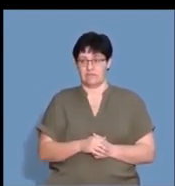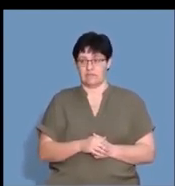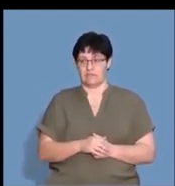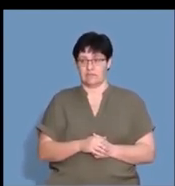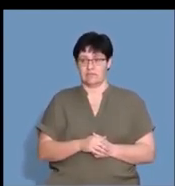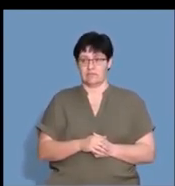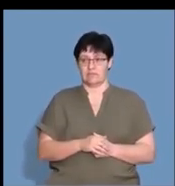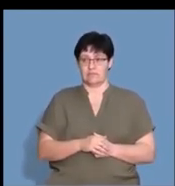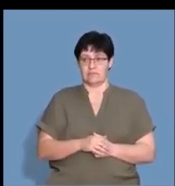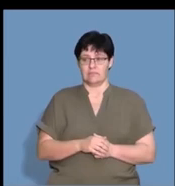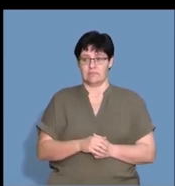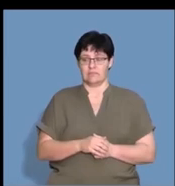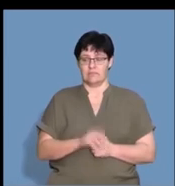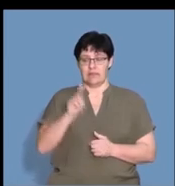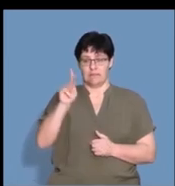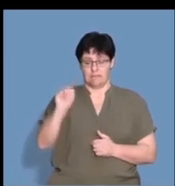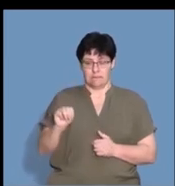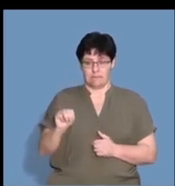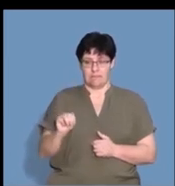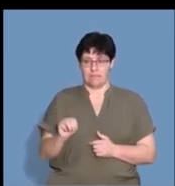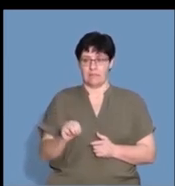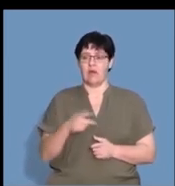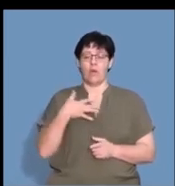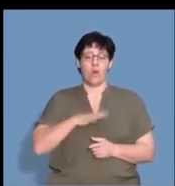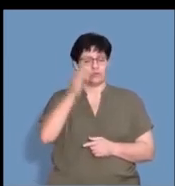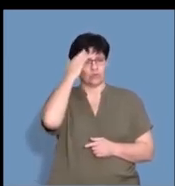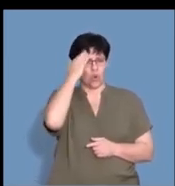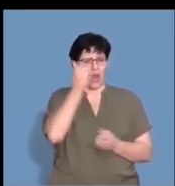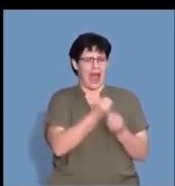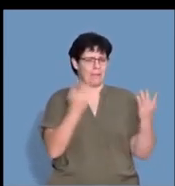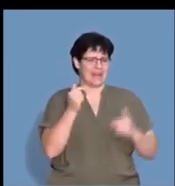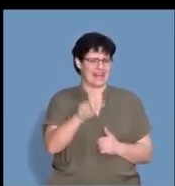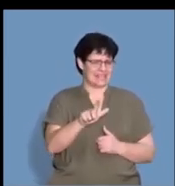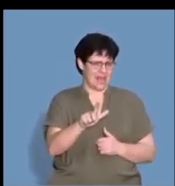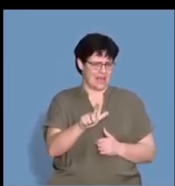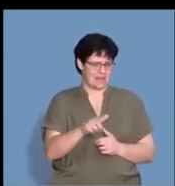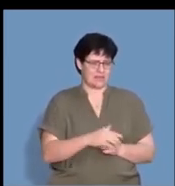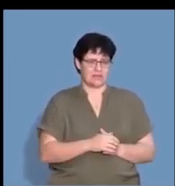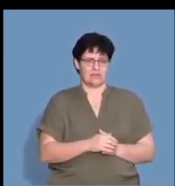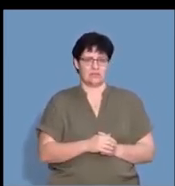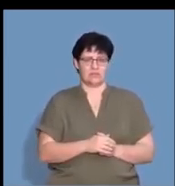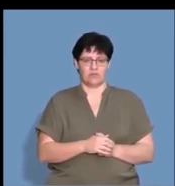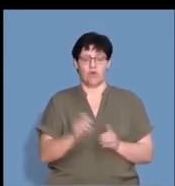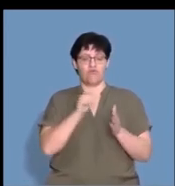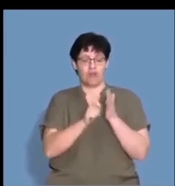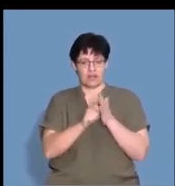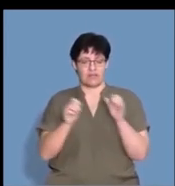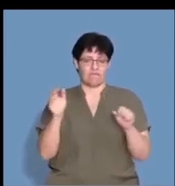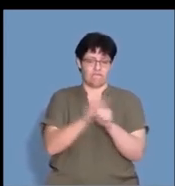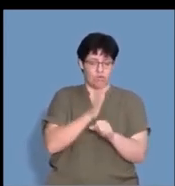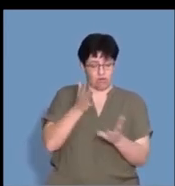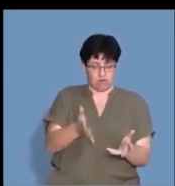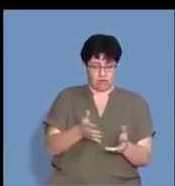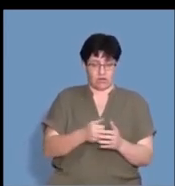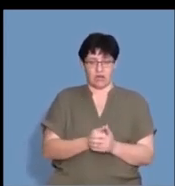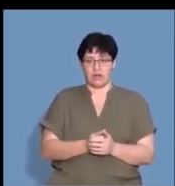I've got 175 kilometres. That's want to know how many litres that will be. I'm going to write it out fully like